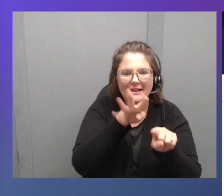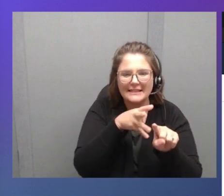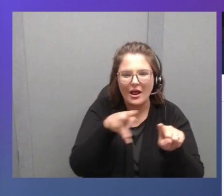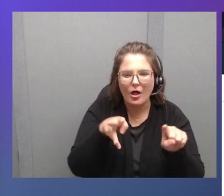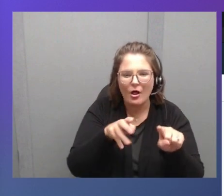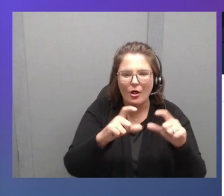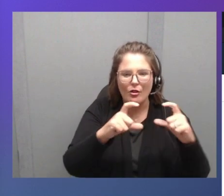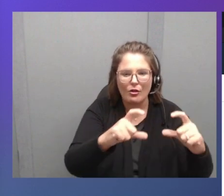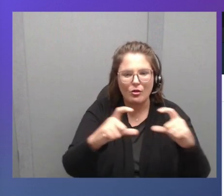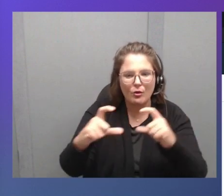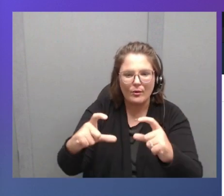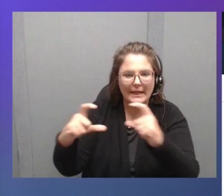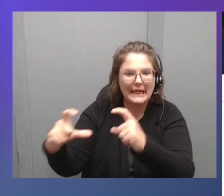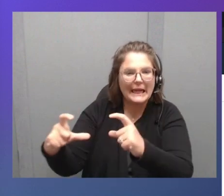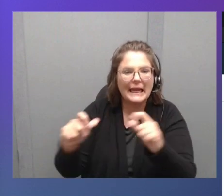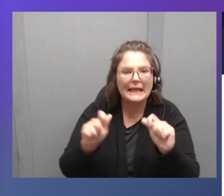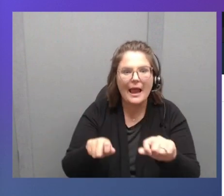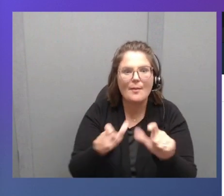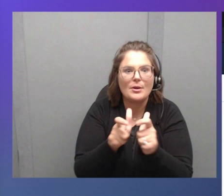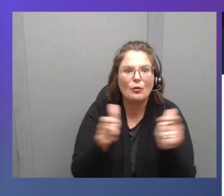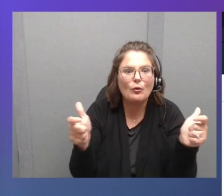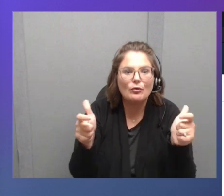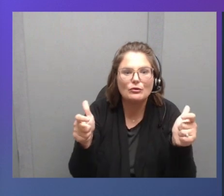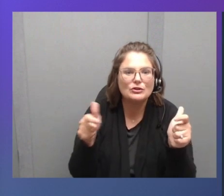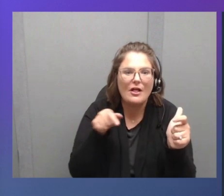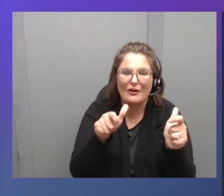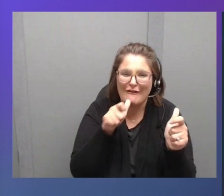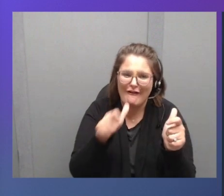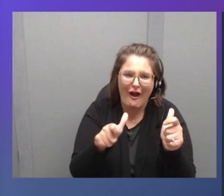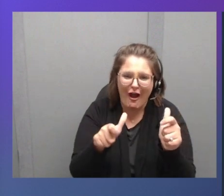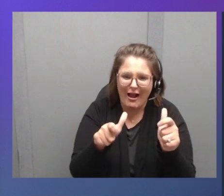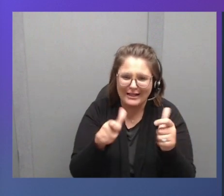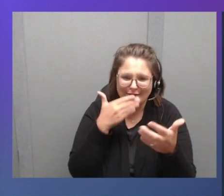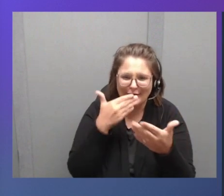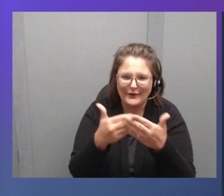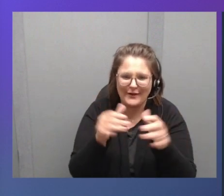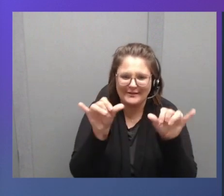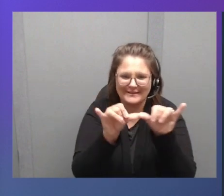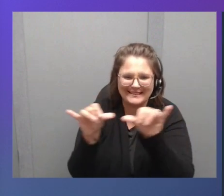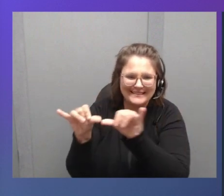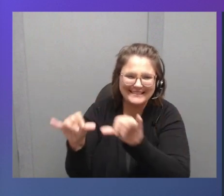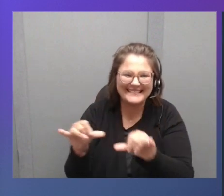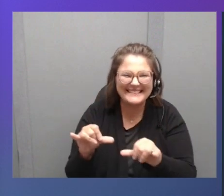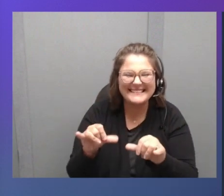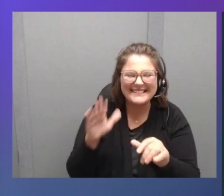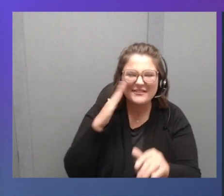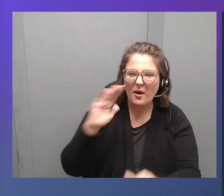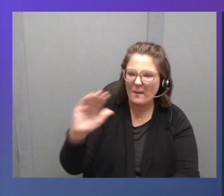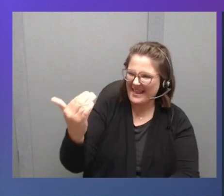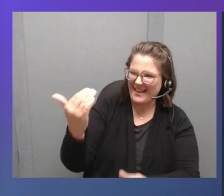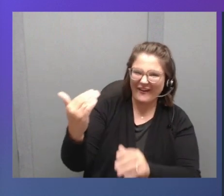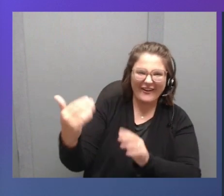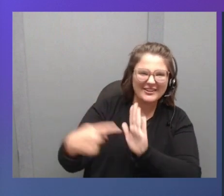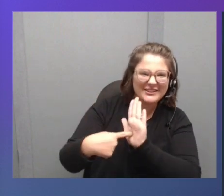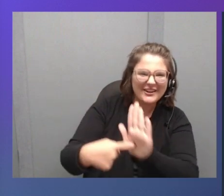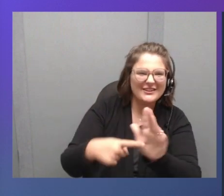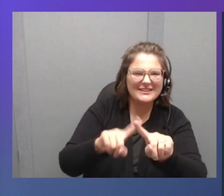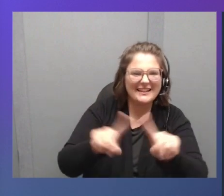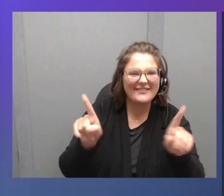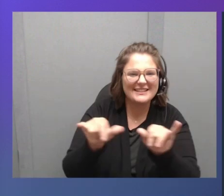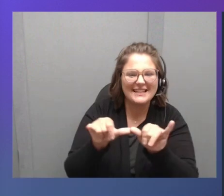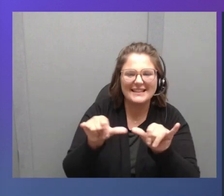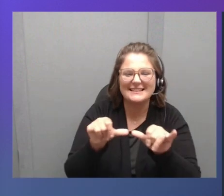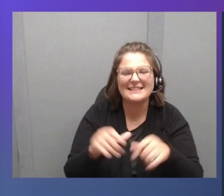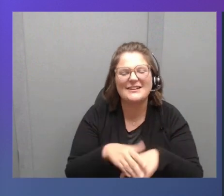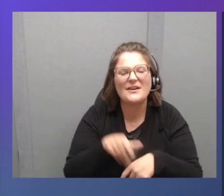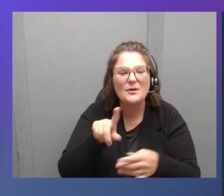be huge. They're definitely not to scale. Objects in the mirror are definitely different size than you're seeing. Yeah, you just mentioned IoT,